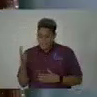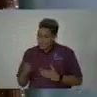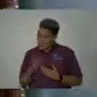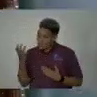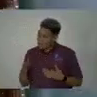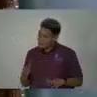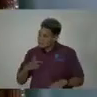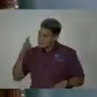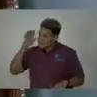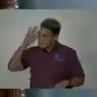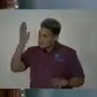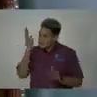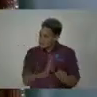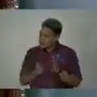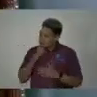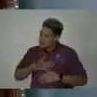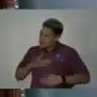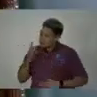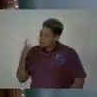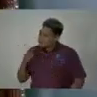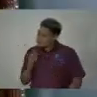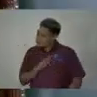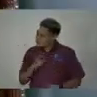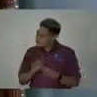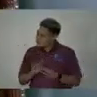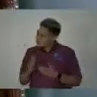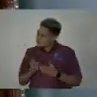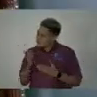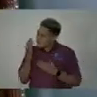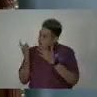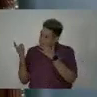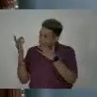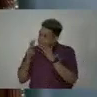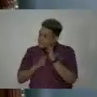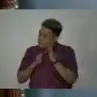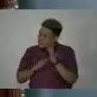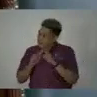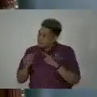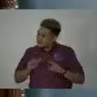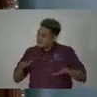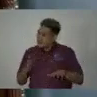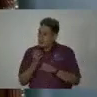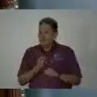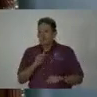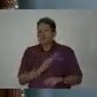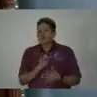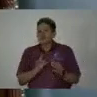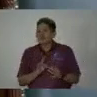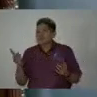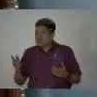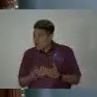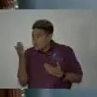finished? I was thinking it would have been a pleasure to have seen the personal statement before it was read, but I have not seen it. Are